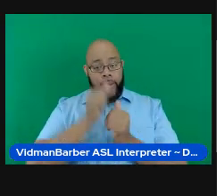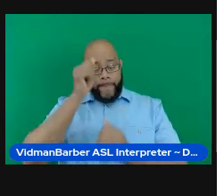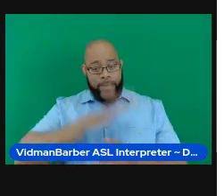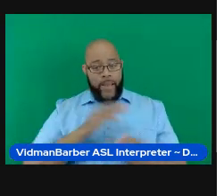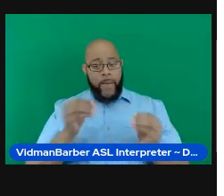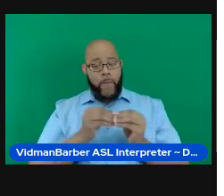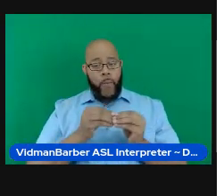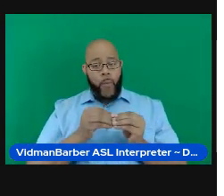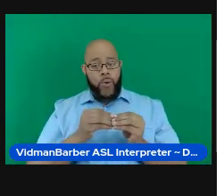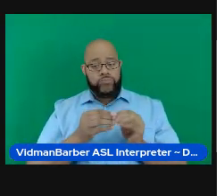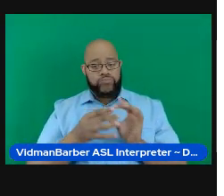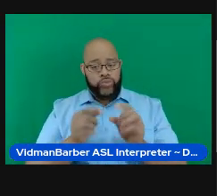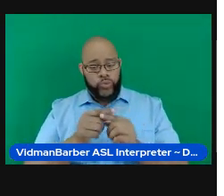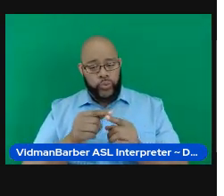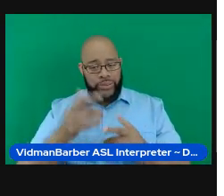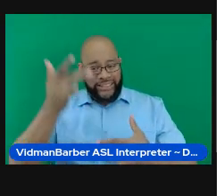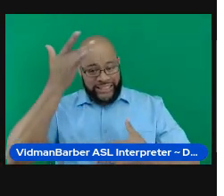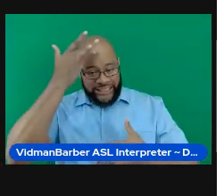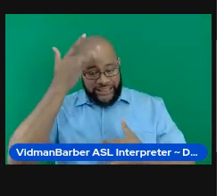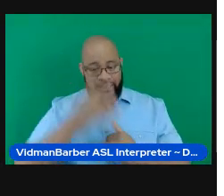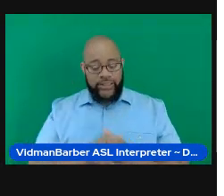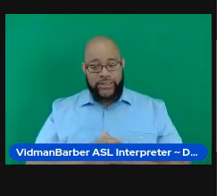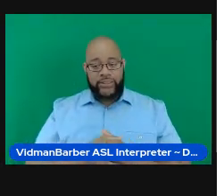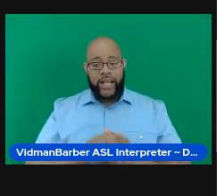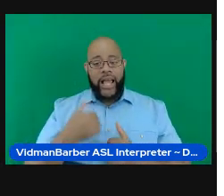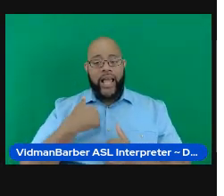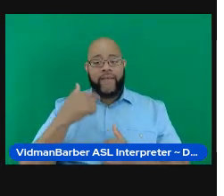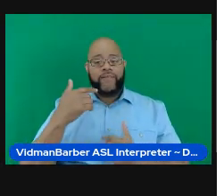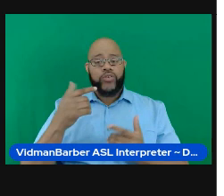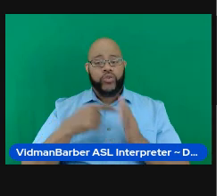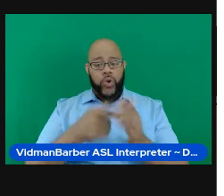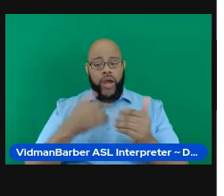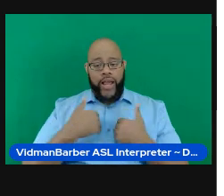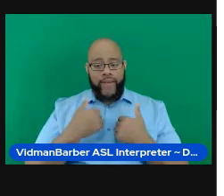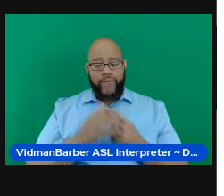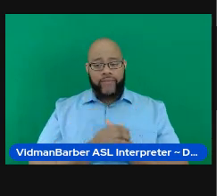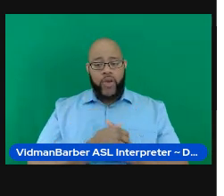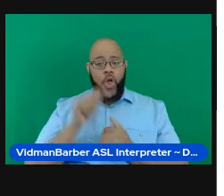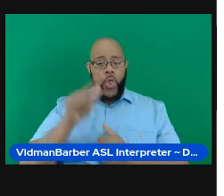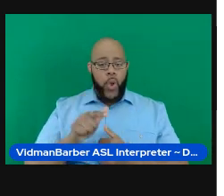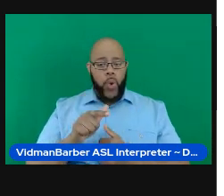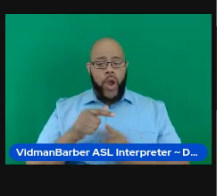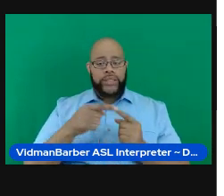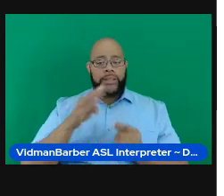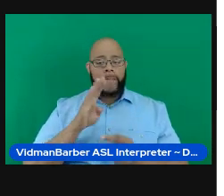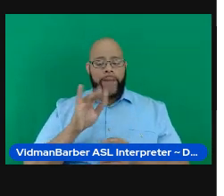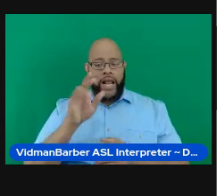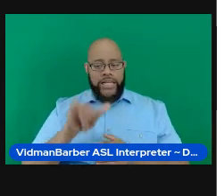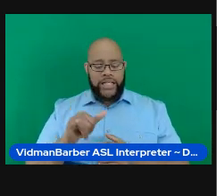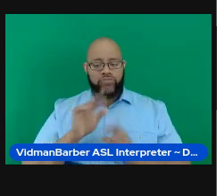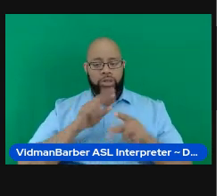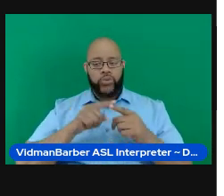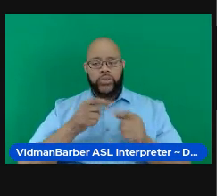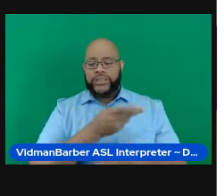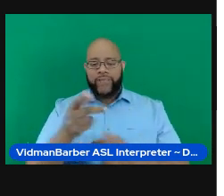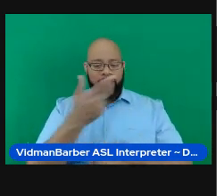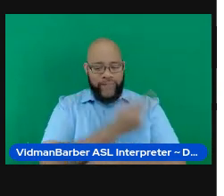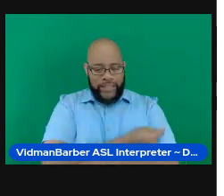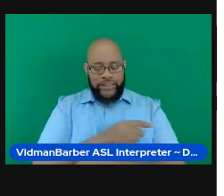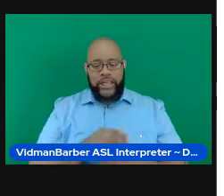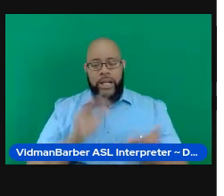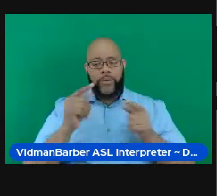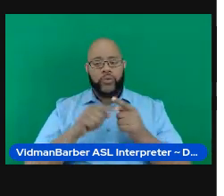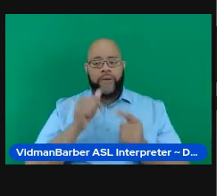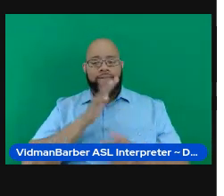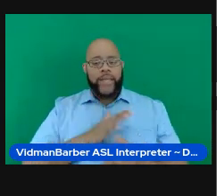more susceptible to infectious diseases, and they've also been shown to mount lower antibody responses to several vaccines compared to